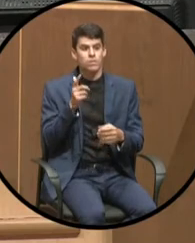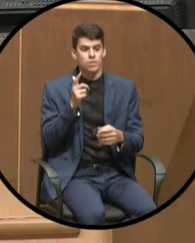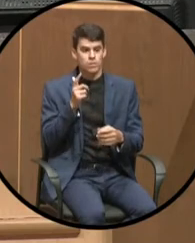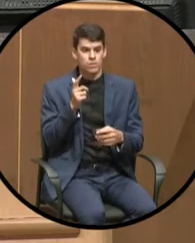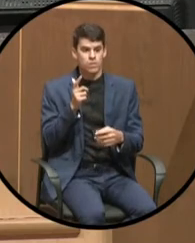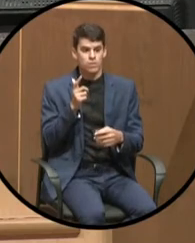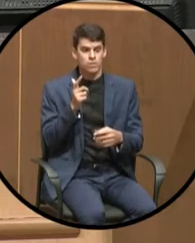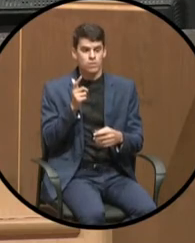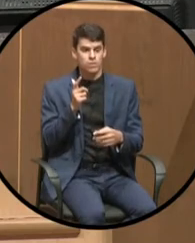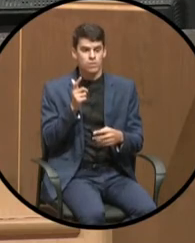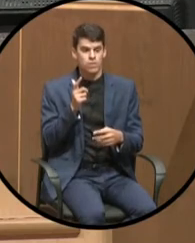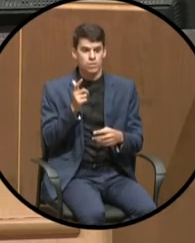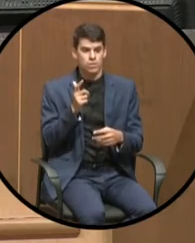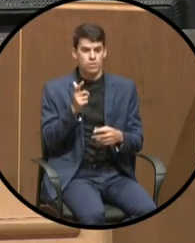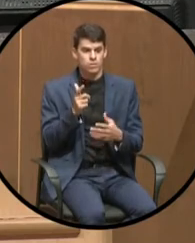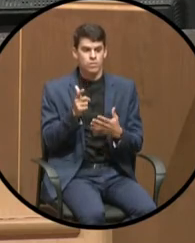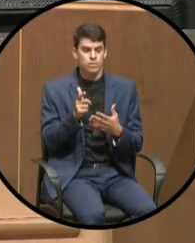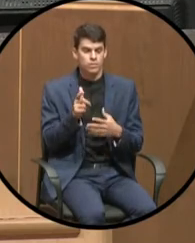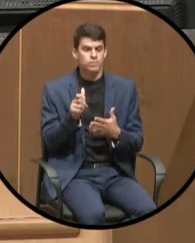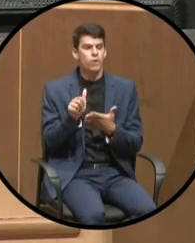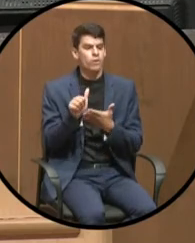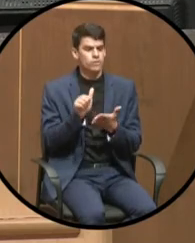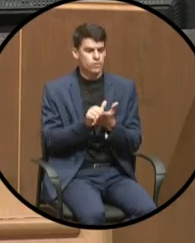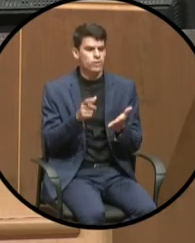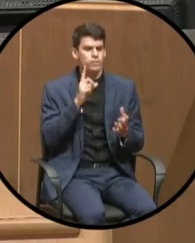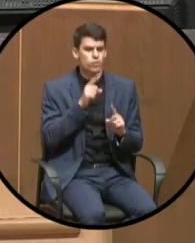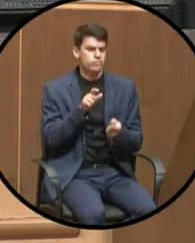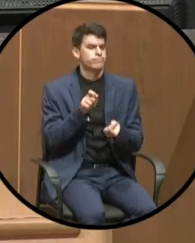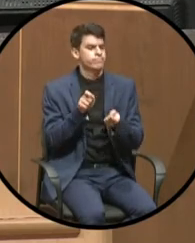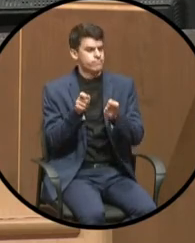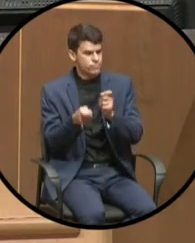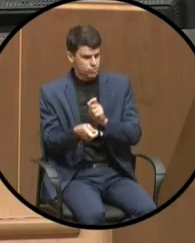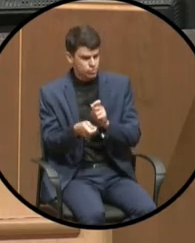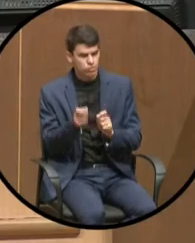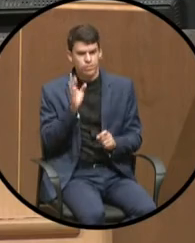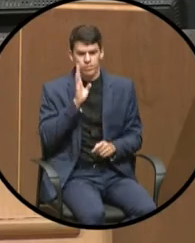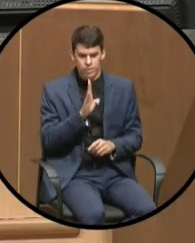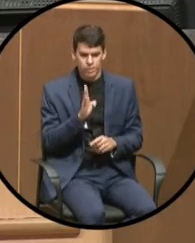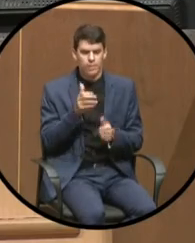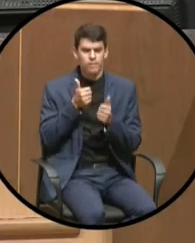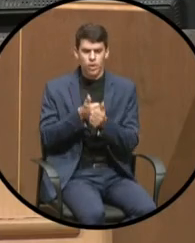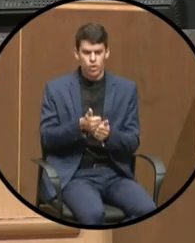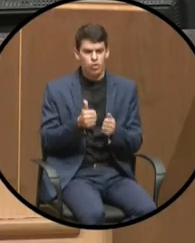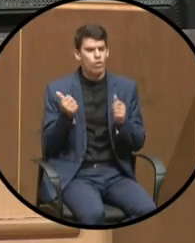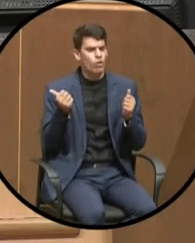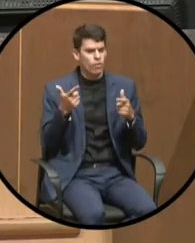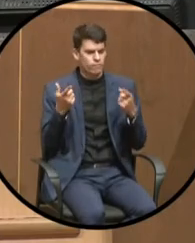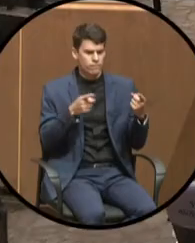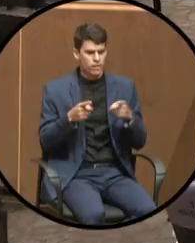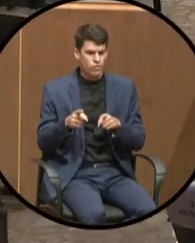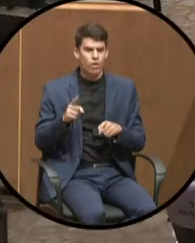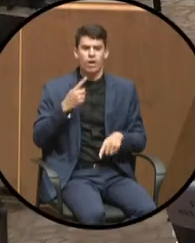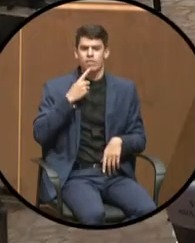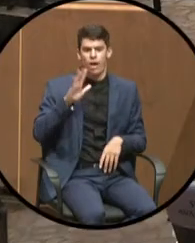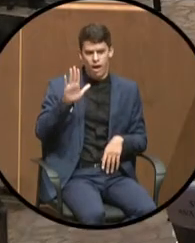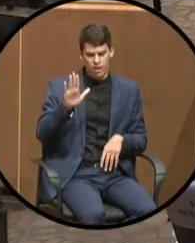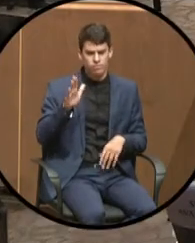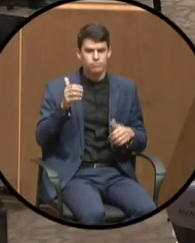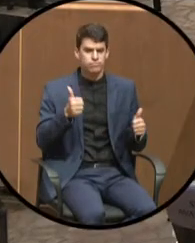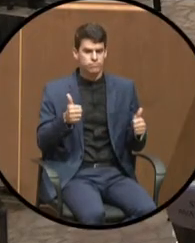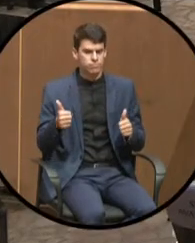agenda. So moved. Motion by Member Castor-Dell, seconded by Member Lopez. All in favor, please say aye. Aye.